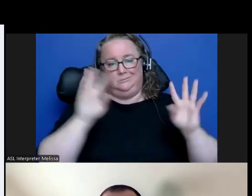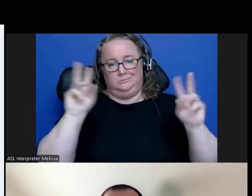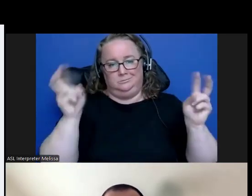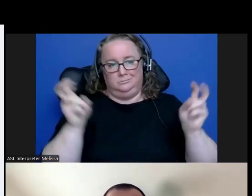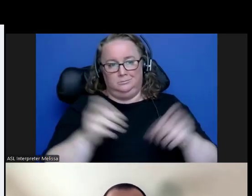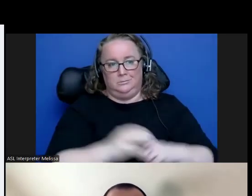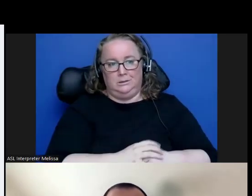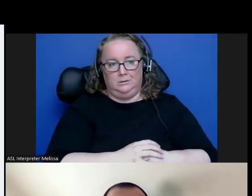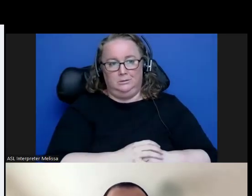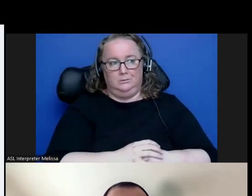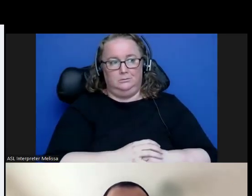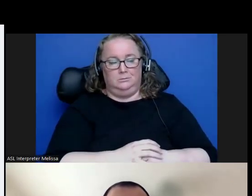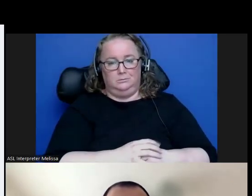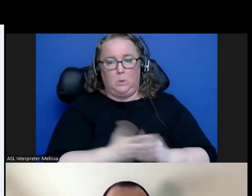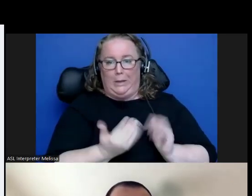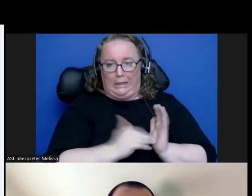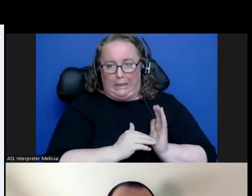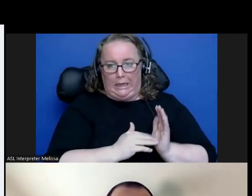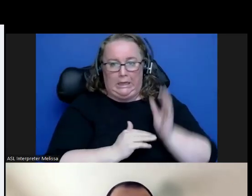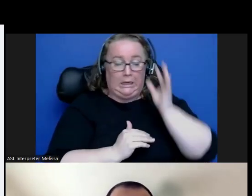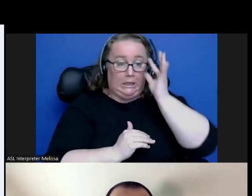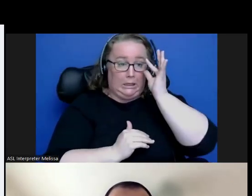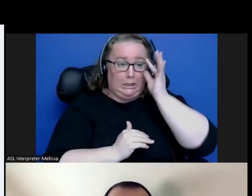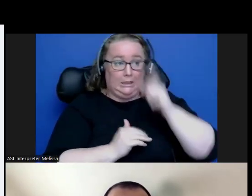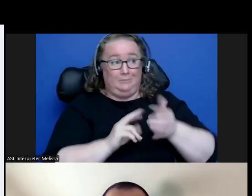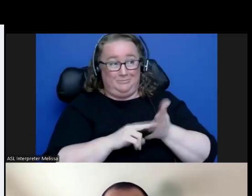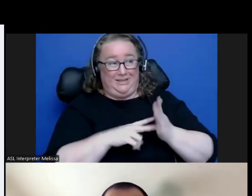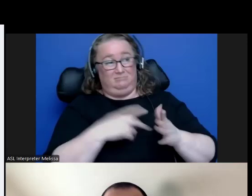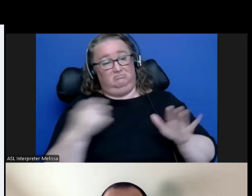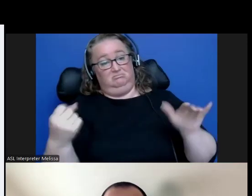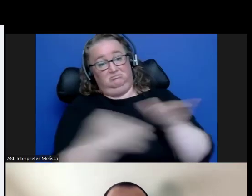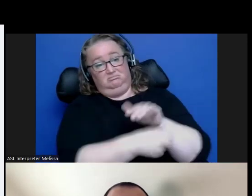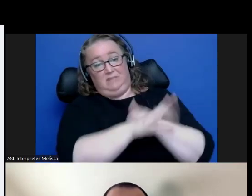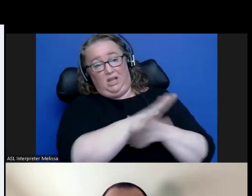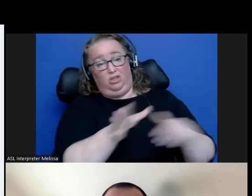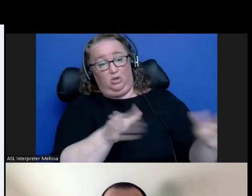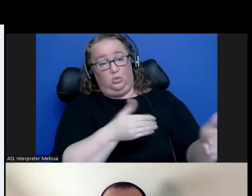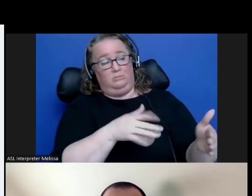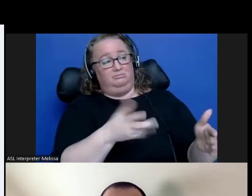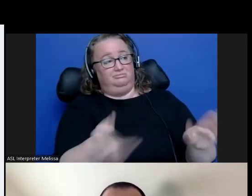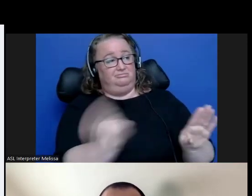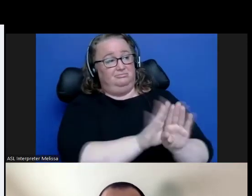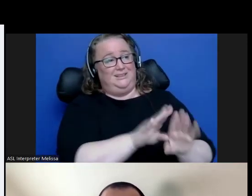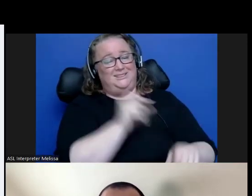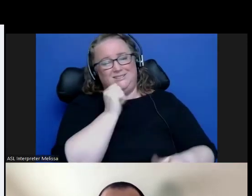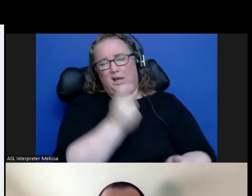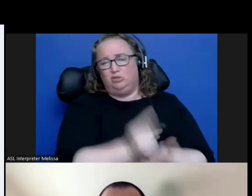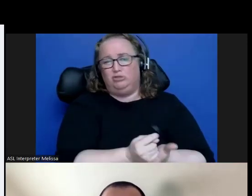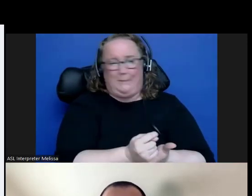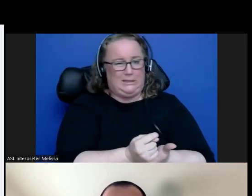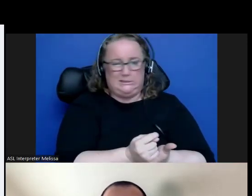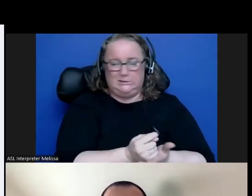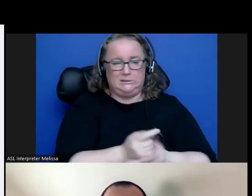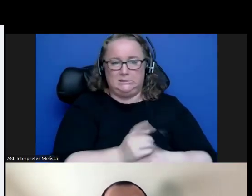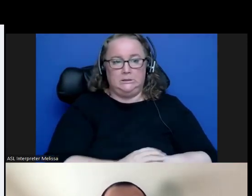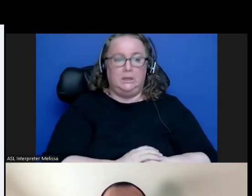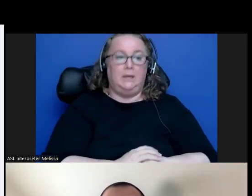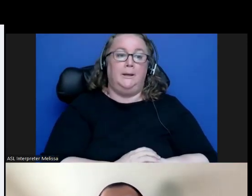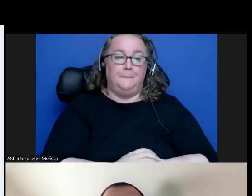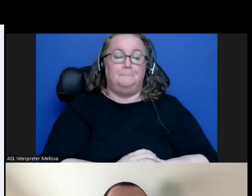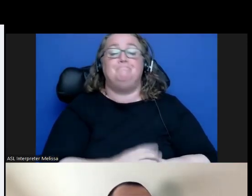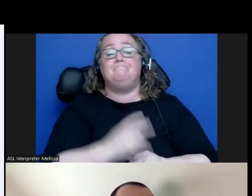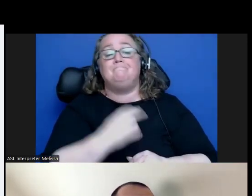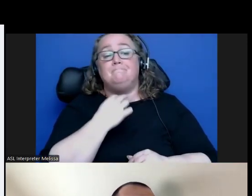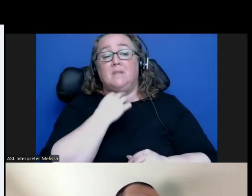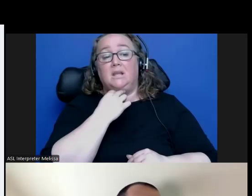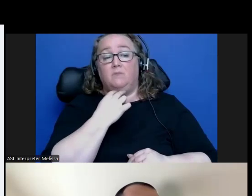that's basically referring to someone being secluded in their prison cell. So really not treatment. Verbal